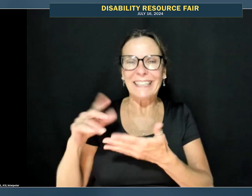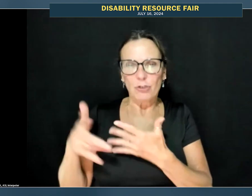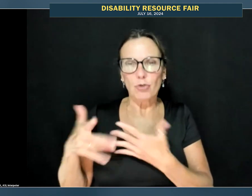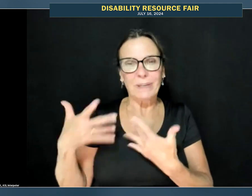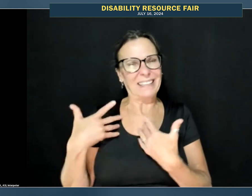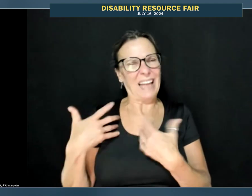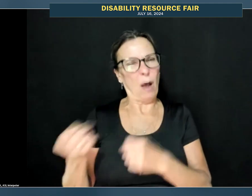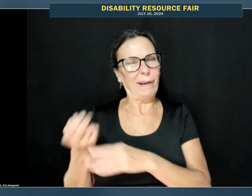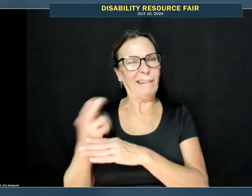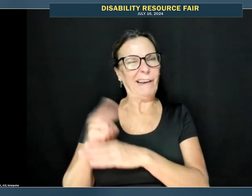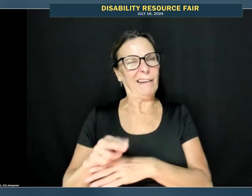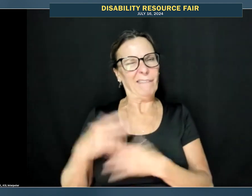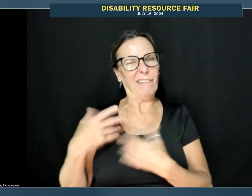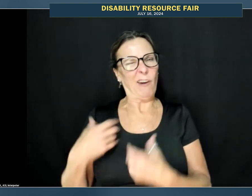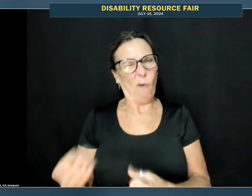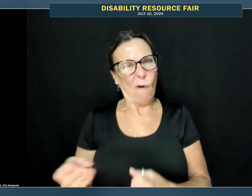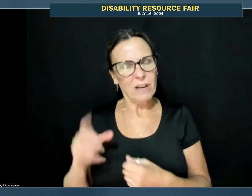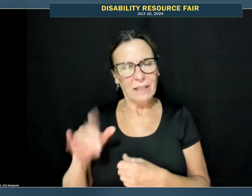pretty good book. I read that one.